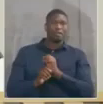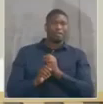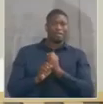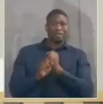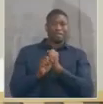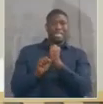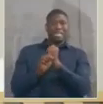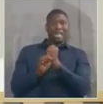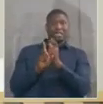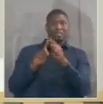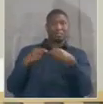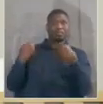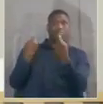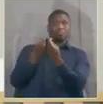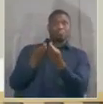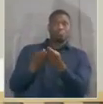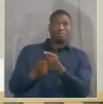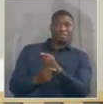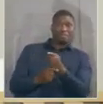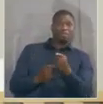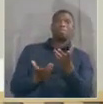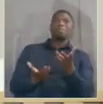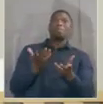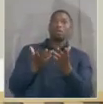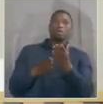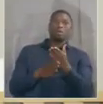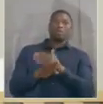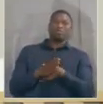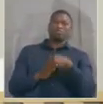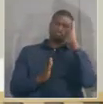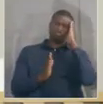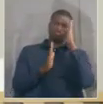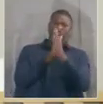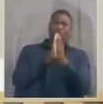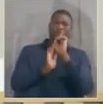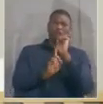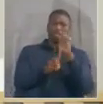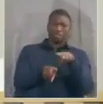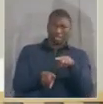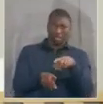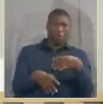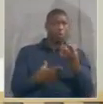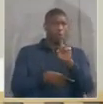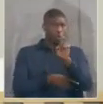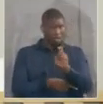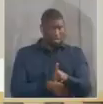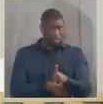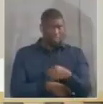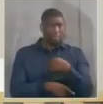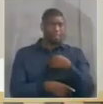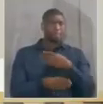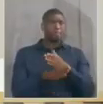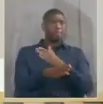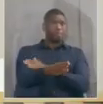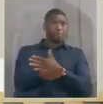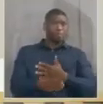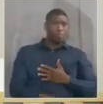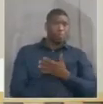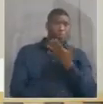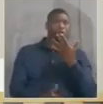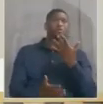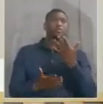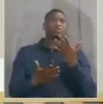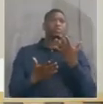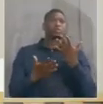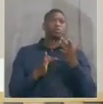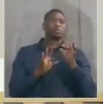teams, maybe before I get straight to the question, let me